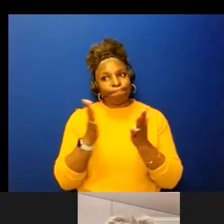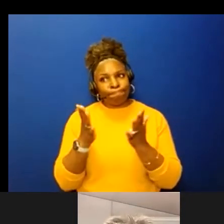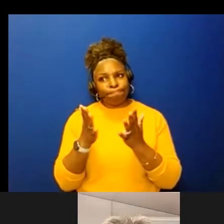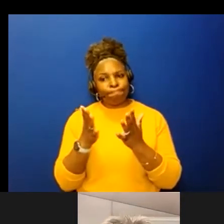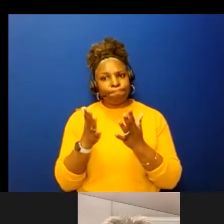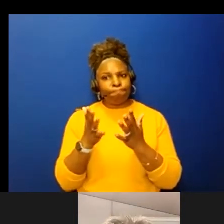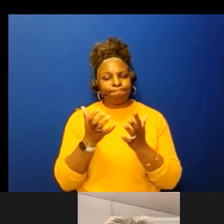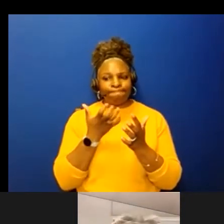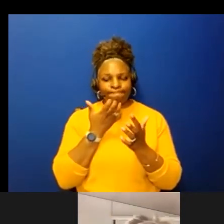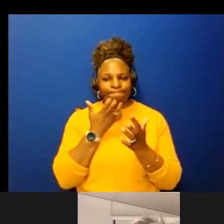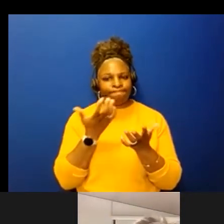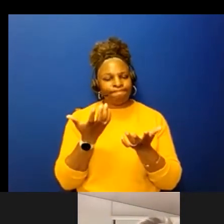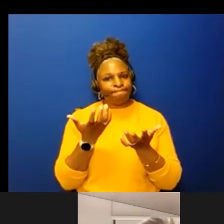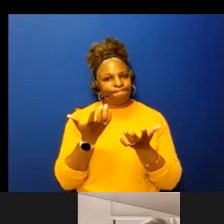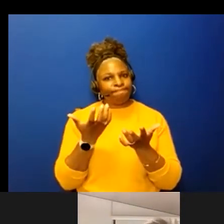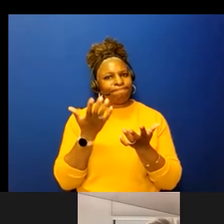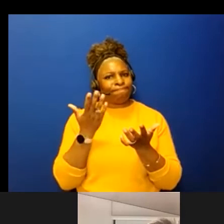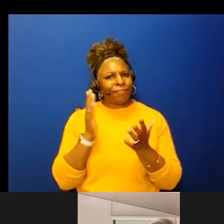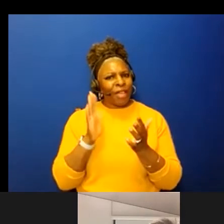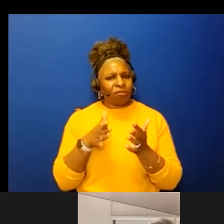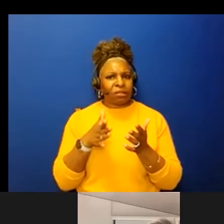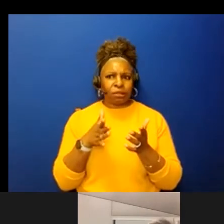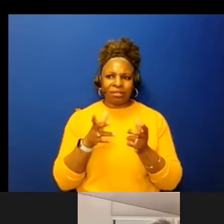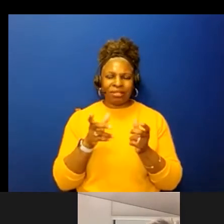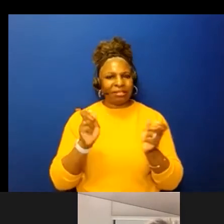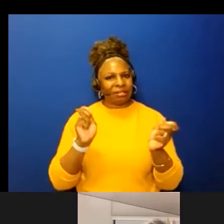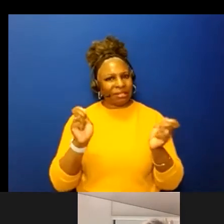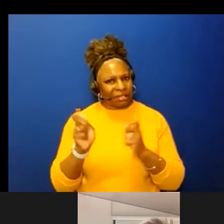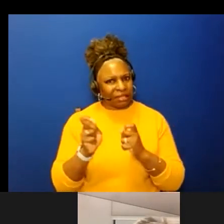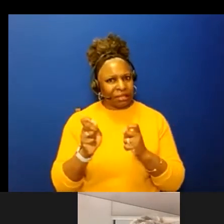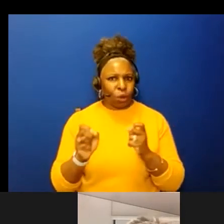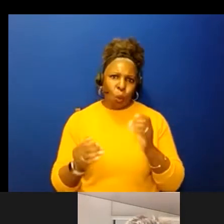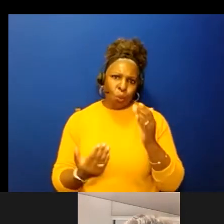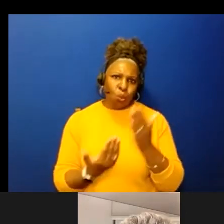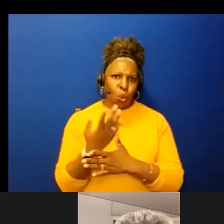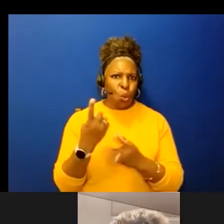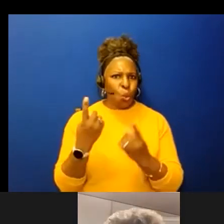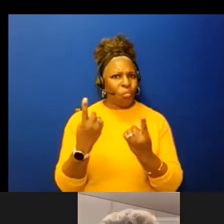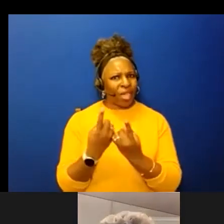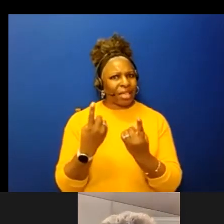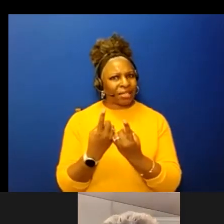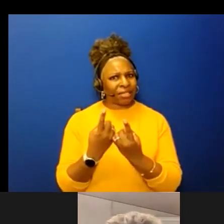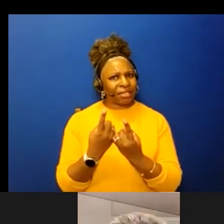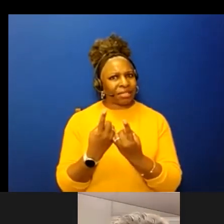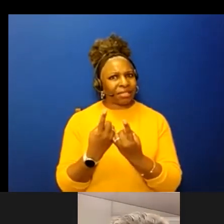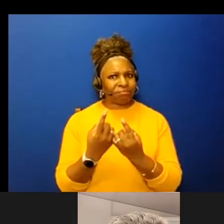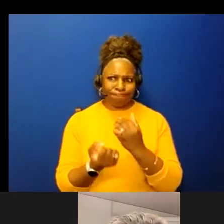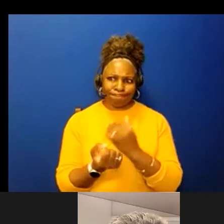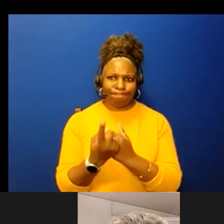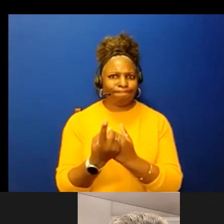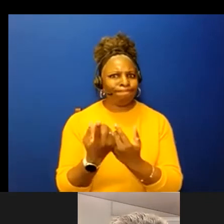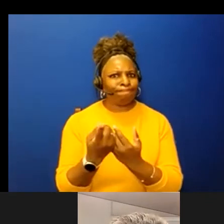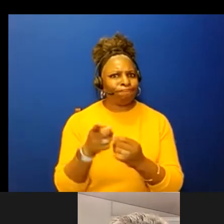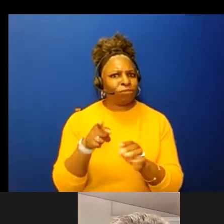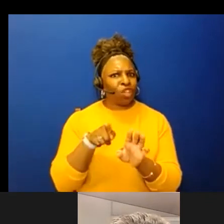general, be ready to adapt all the time to the new things that young people want to do. I think when I was at school,